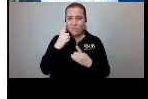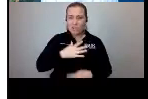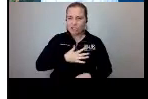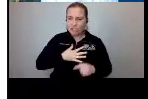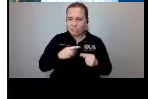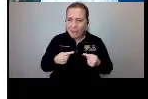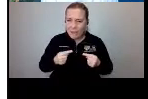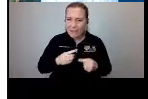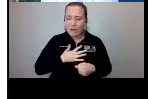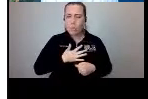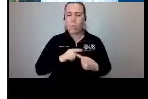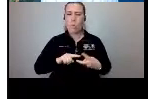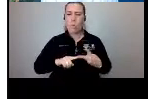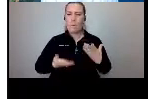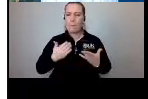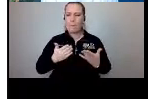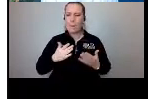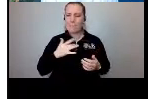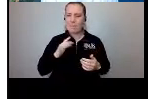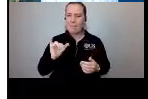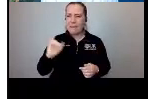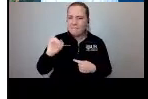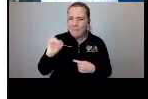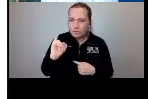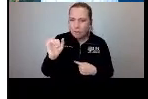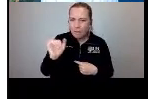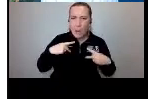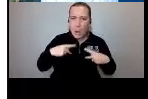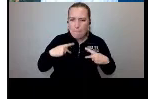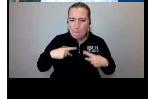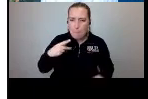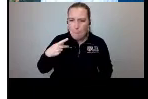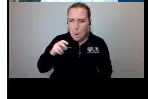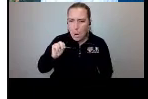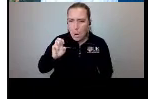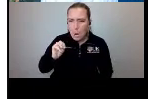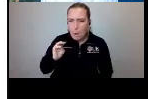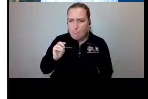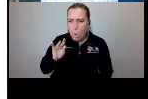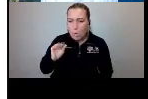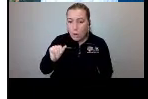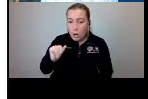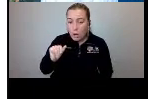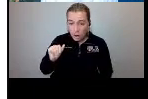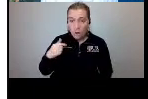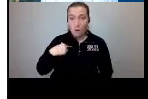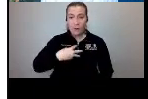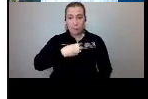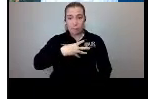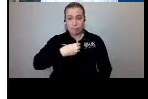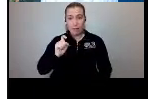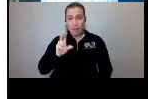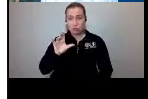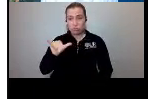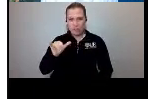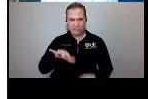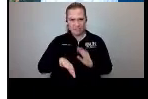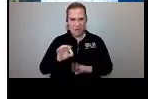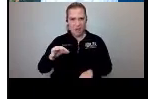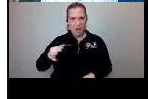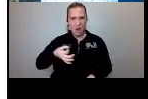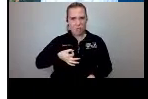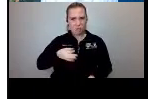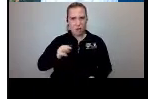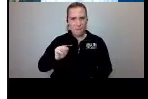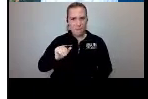of infection, like a pneumonia, and they get an X-ray. We find a mass, they end up doing a CT scan, and we see